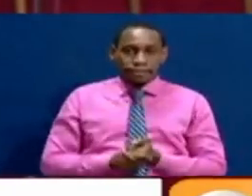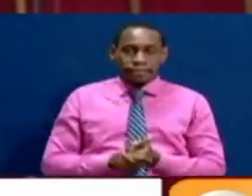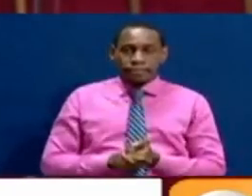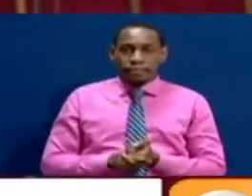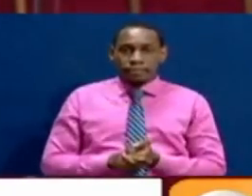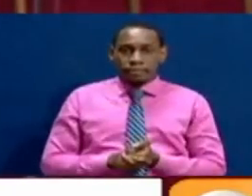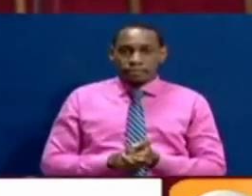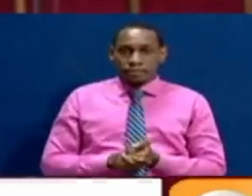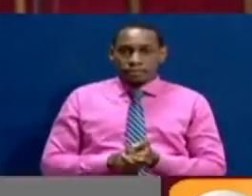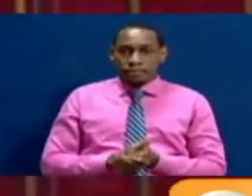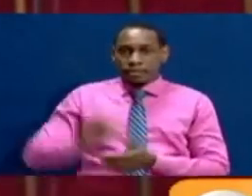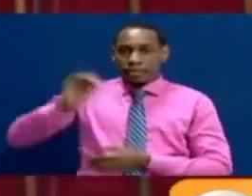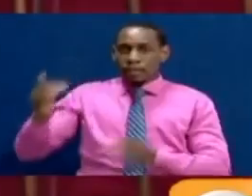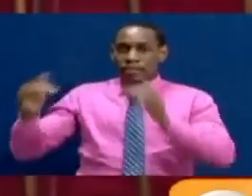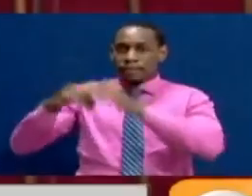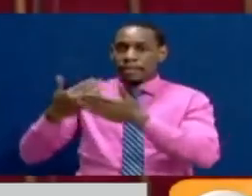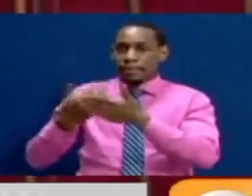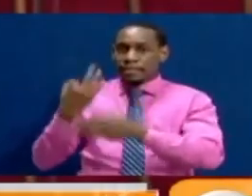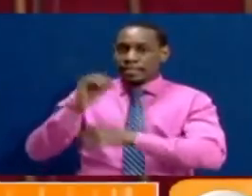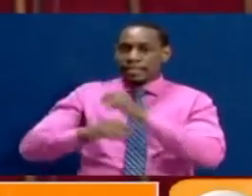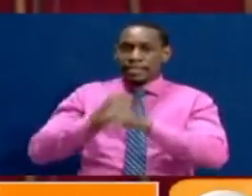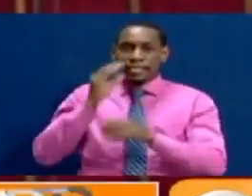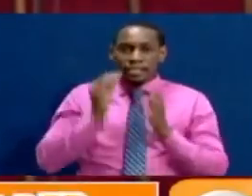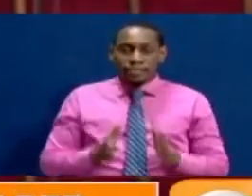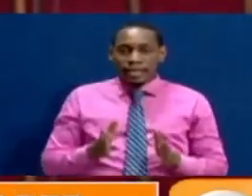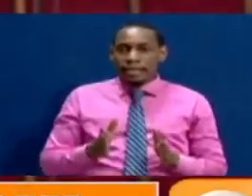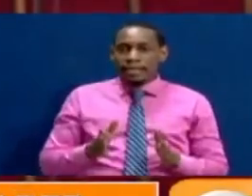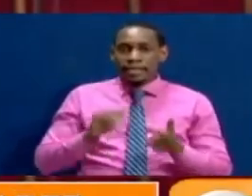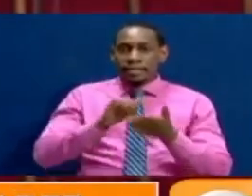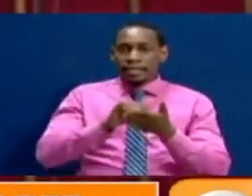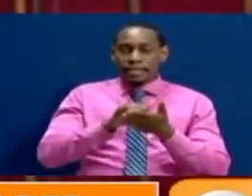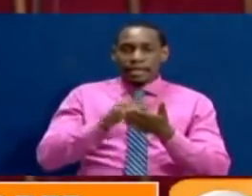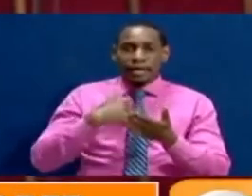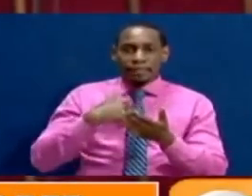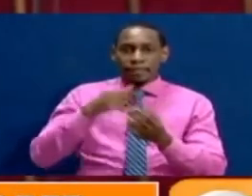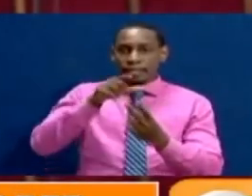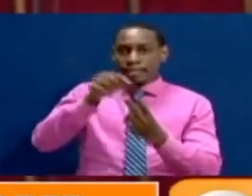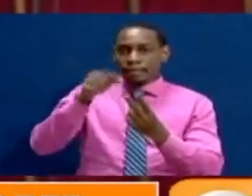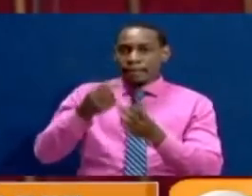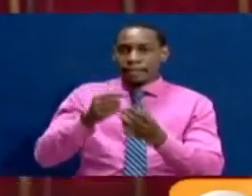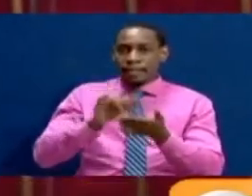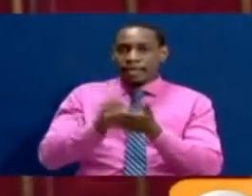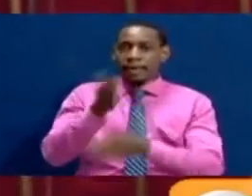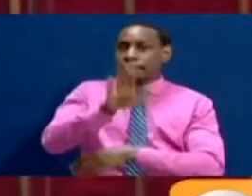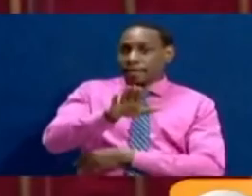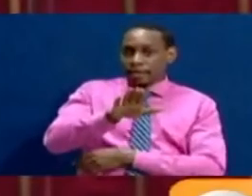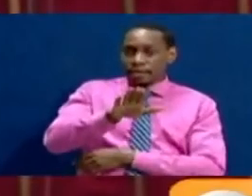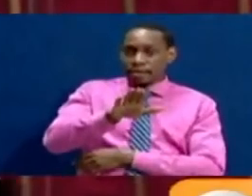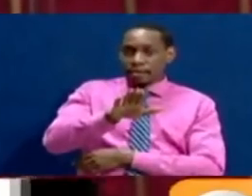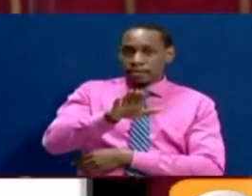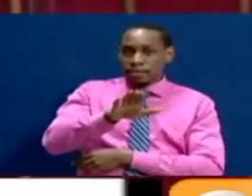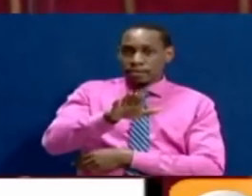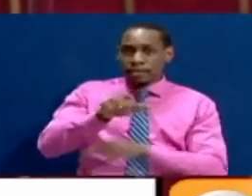of this county assembly for the last 3 years, Mr. Speaker, sir, have something, Mr. Speaker, sir, to go back and